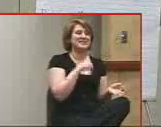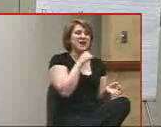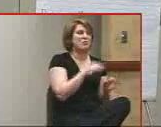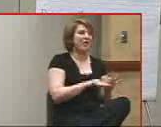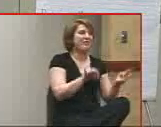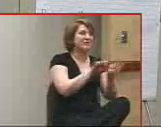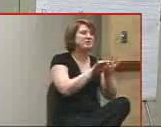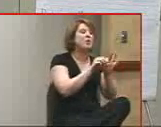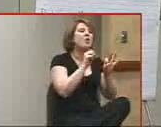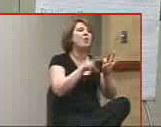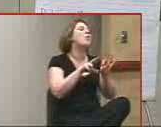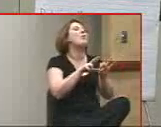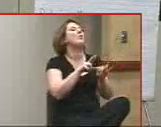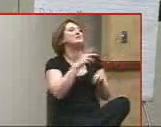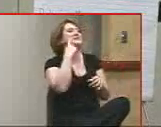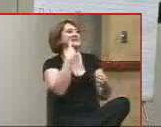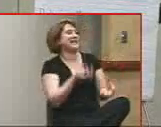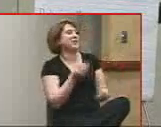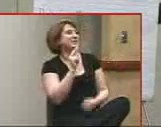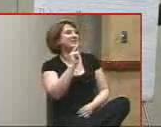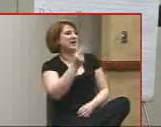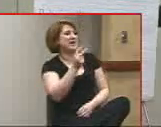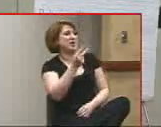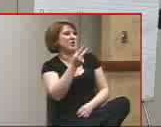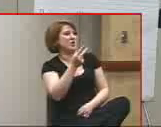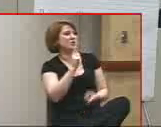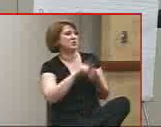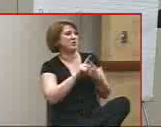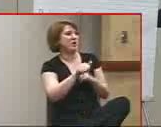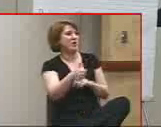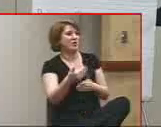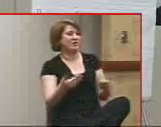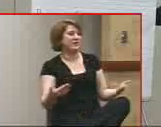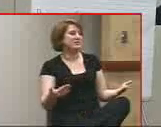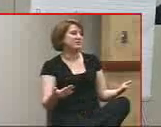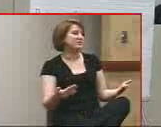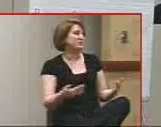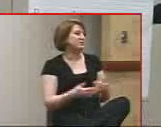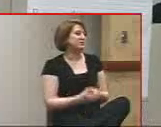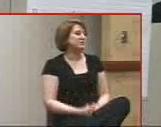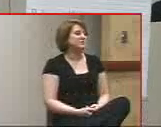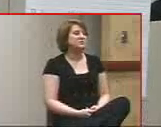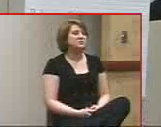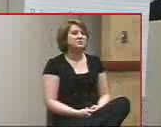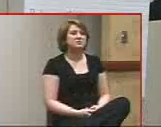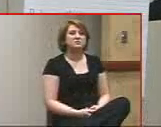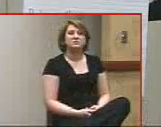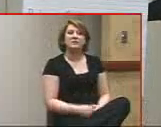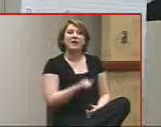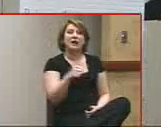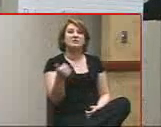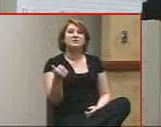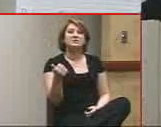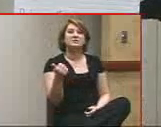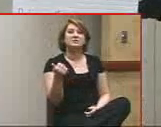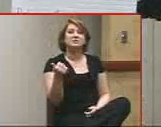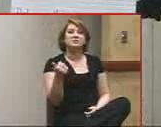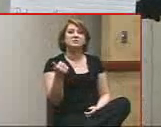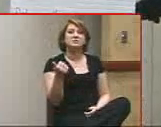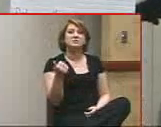relevant or decided it was secondary to the other things, which is probably more the case. Anything else?